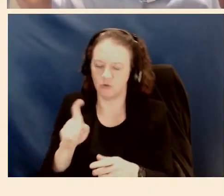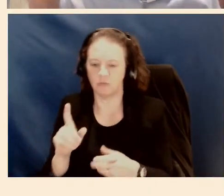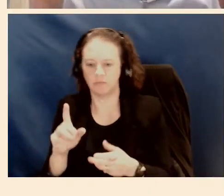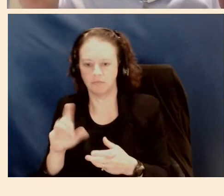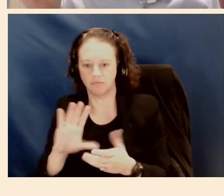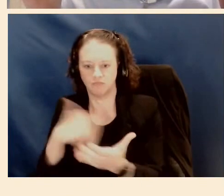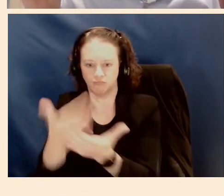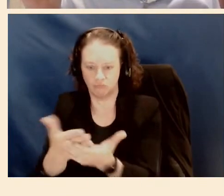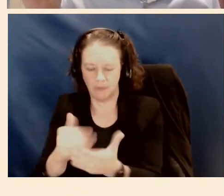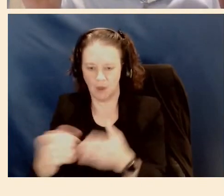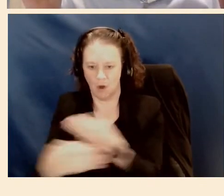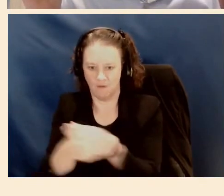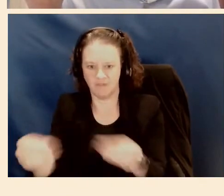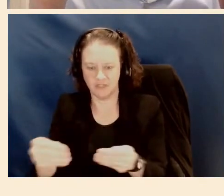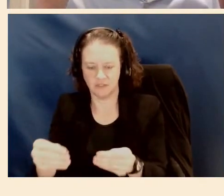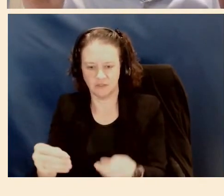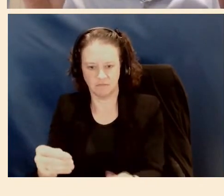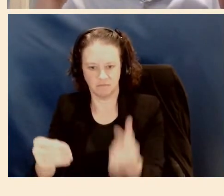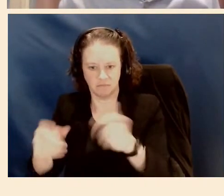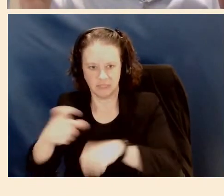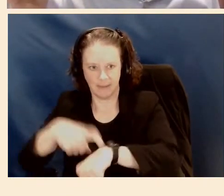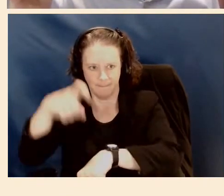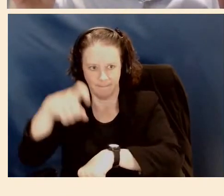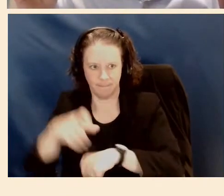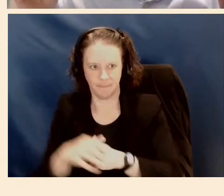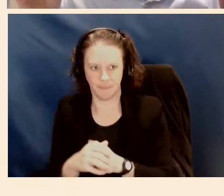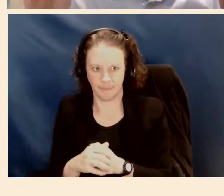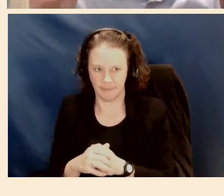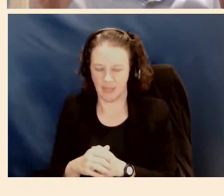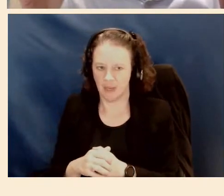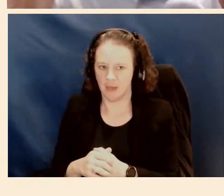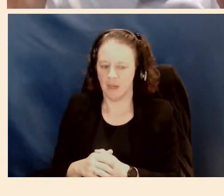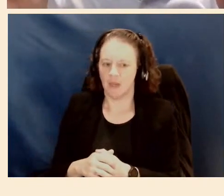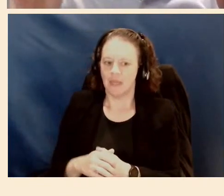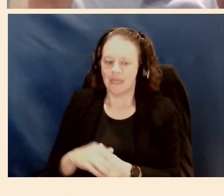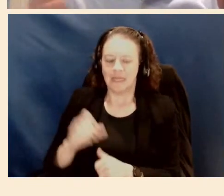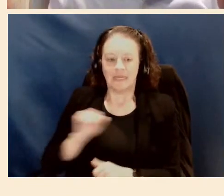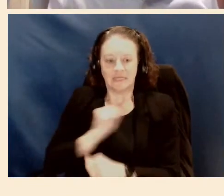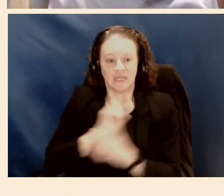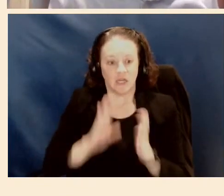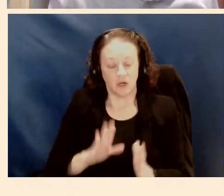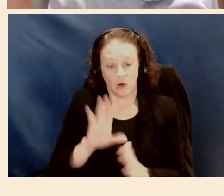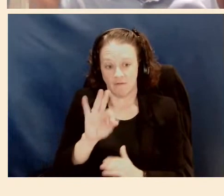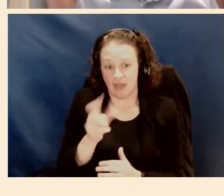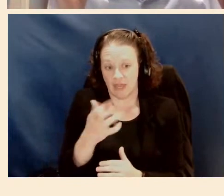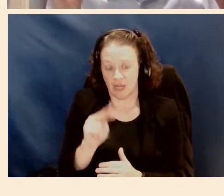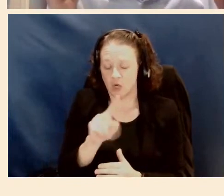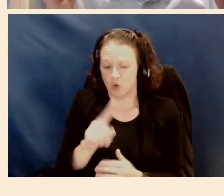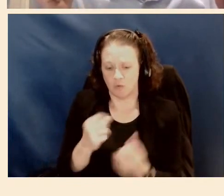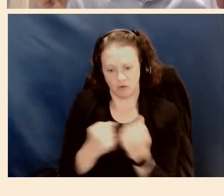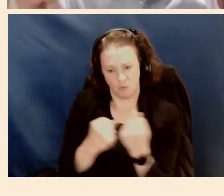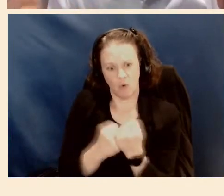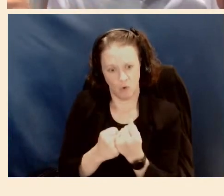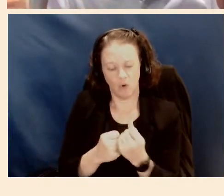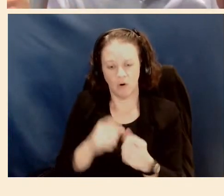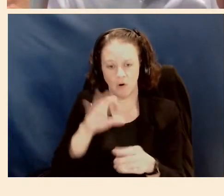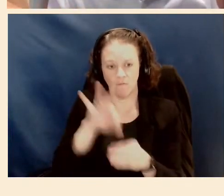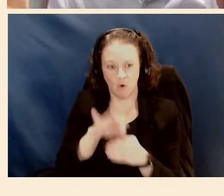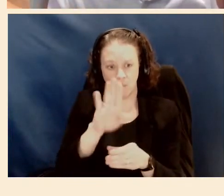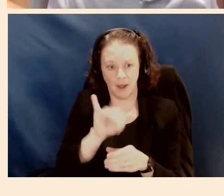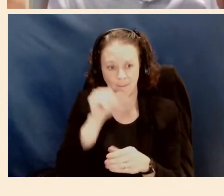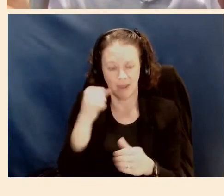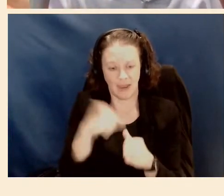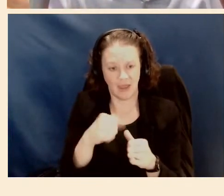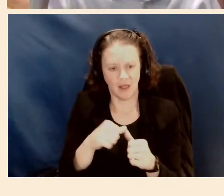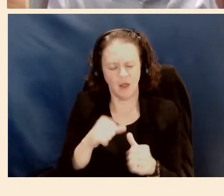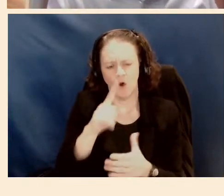Senator Fagan, you've been a big supporter of vote by mail and some of the efforts to make it easier to vote. What do you make of the concerns addressed by your